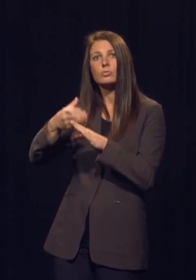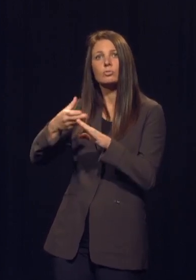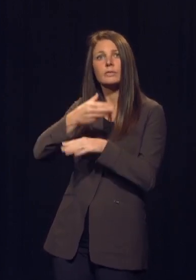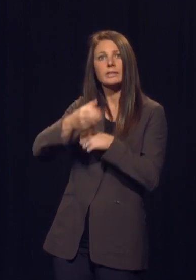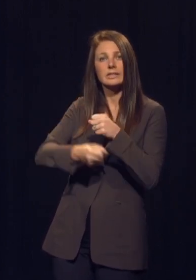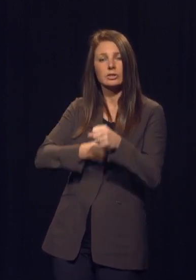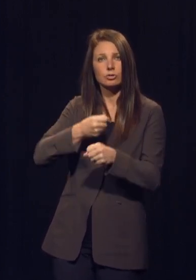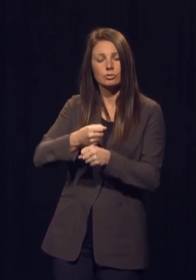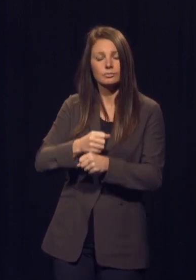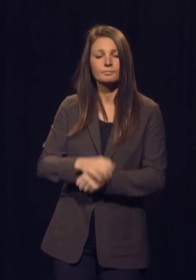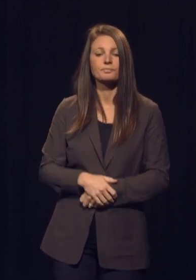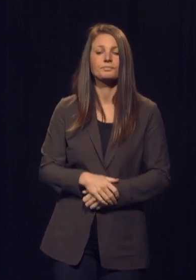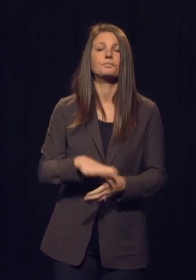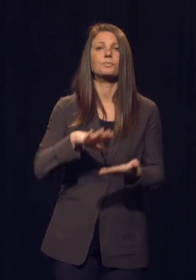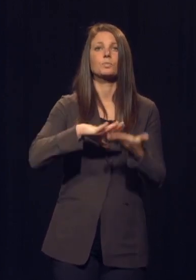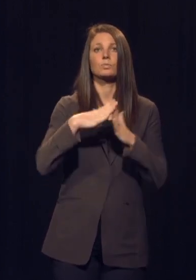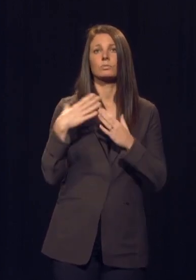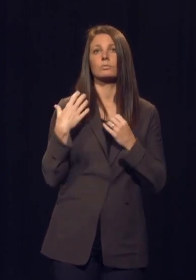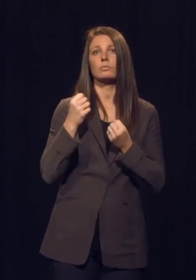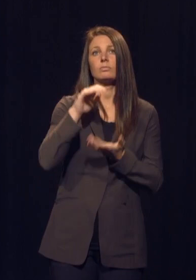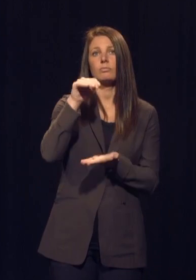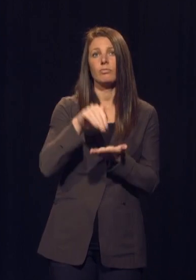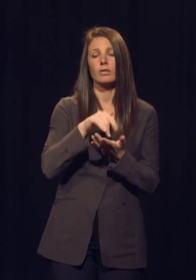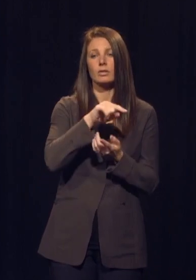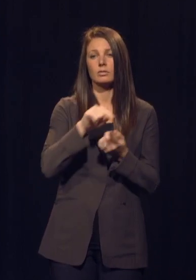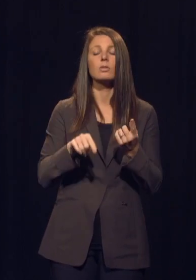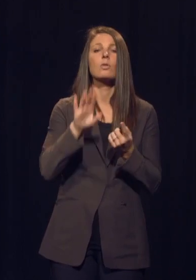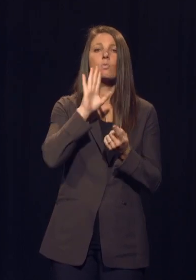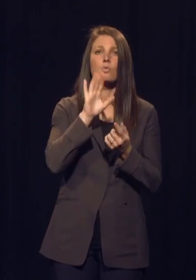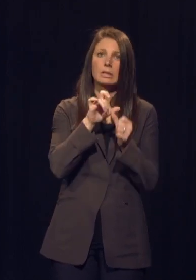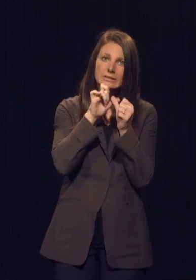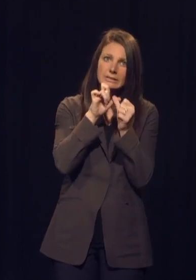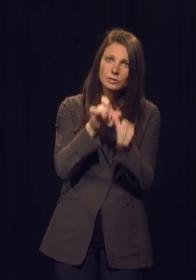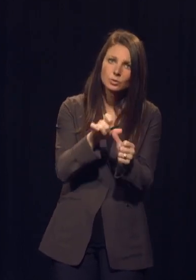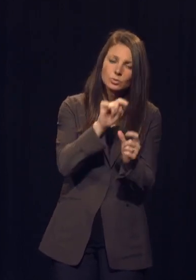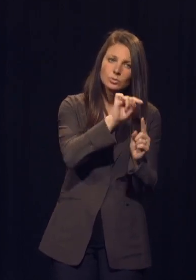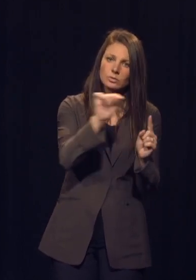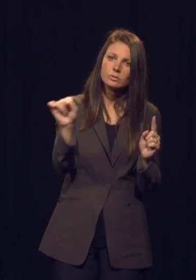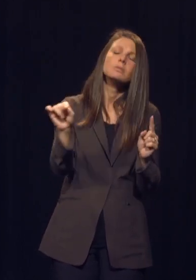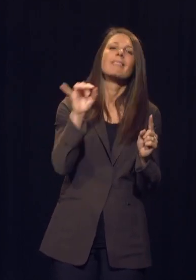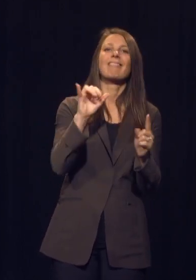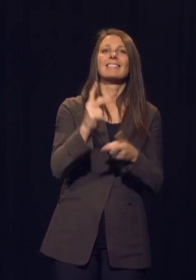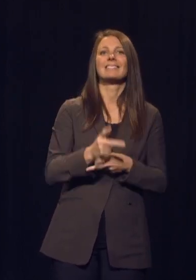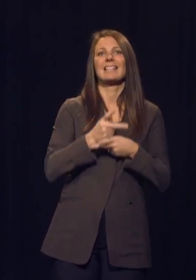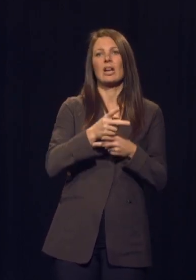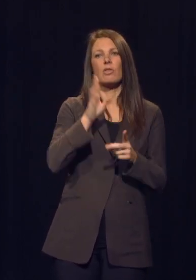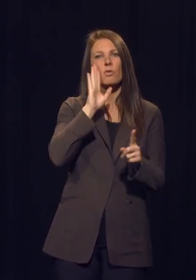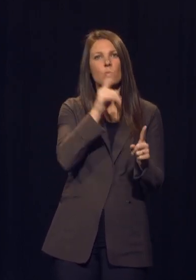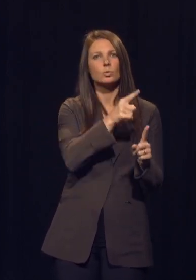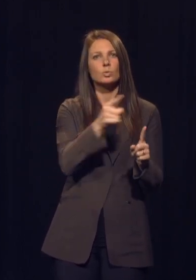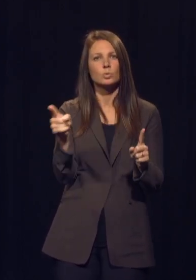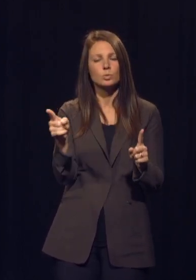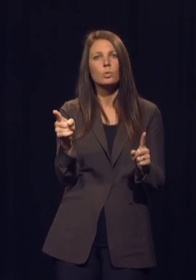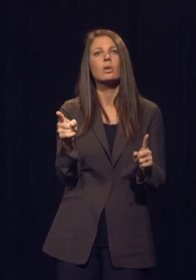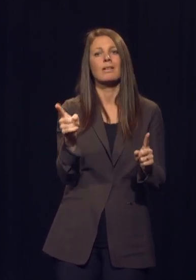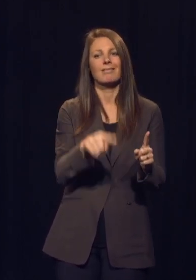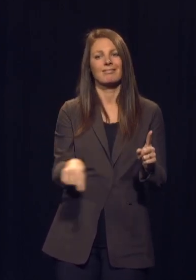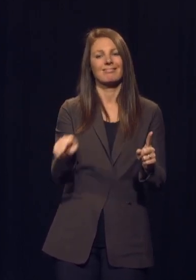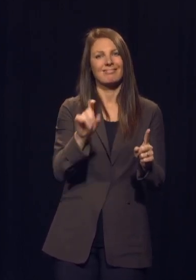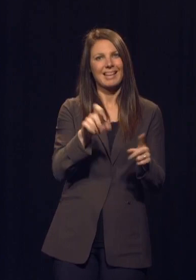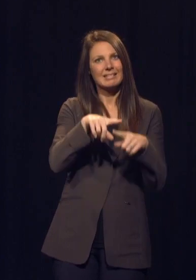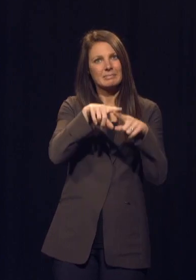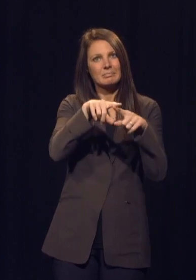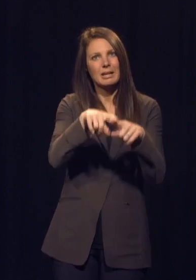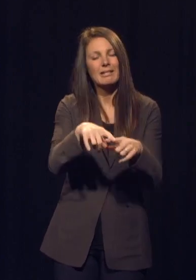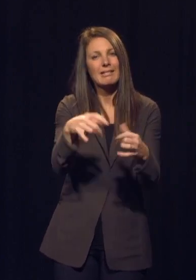years. Community health centers will continue to be the care that knows you and that can be counted on